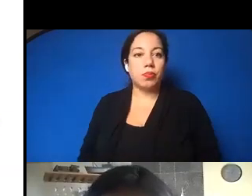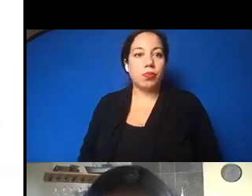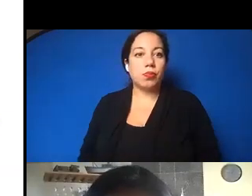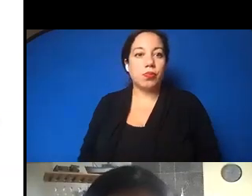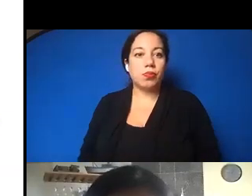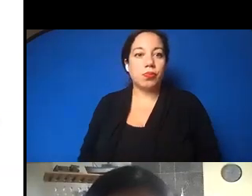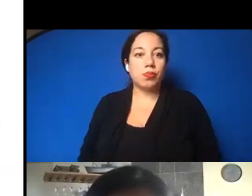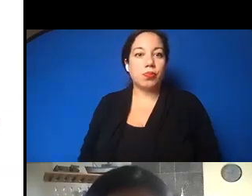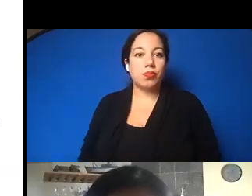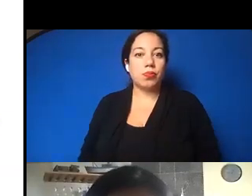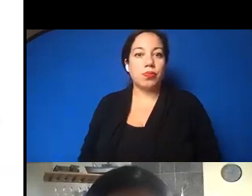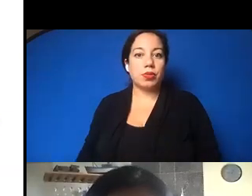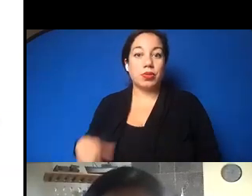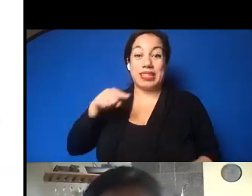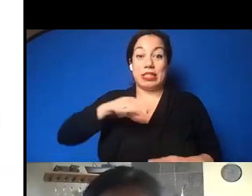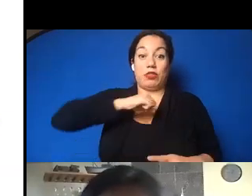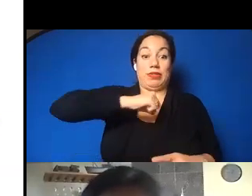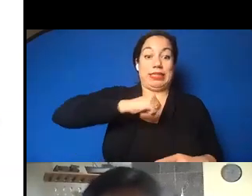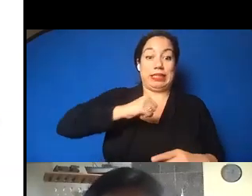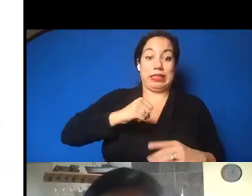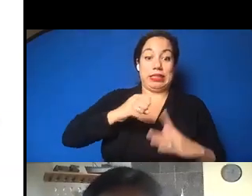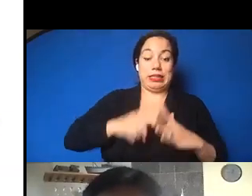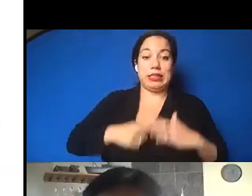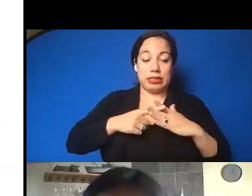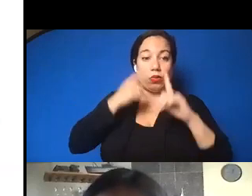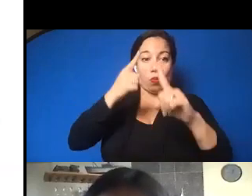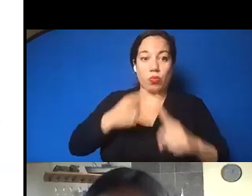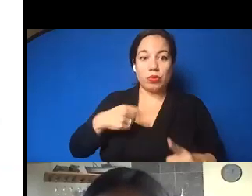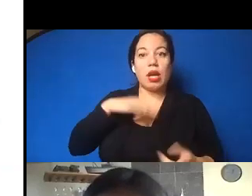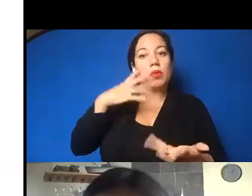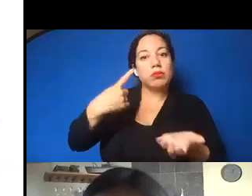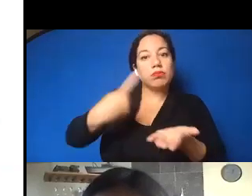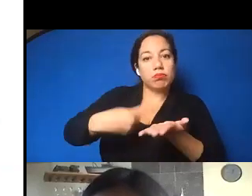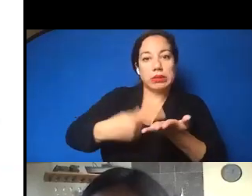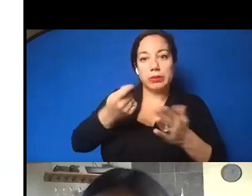And so this resistance initiative that we have, I would like to tell you a little bit about it.